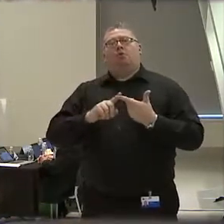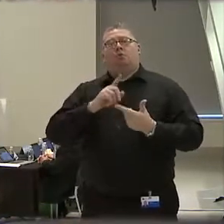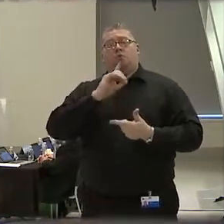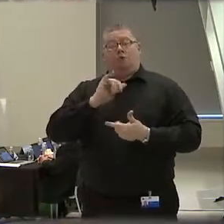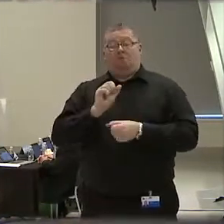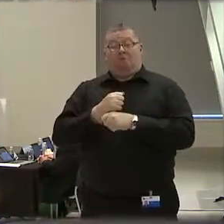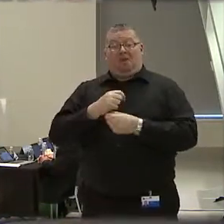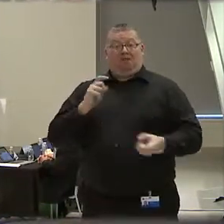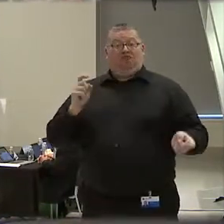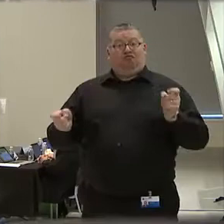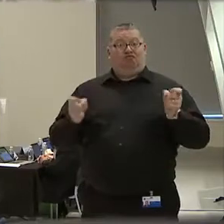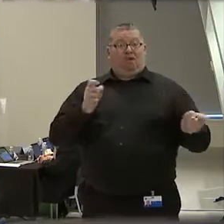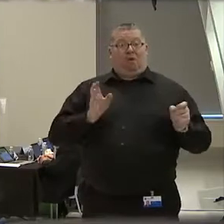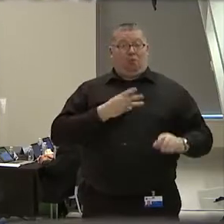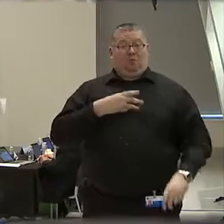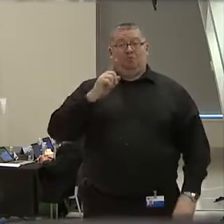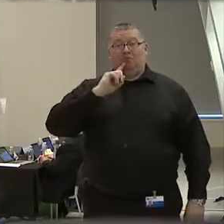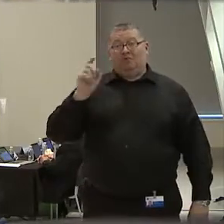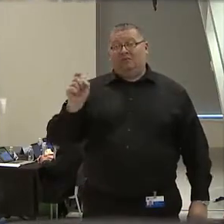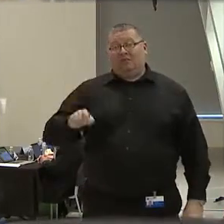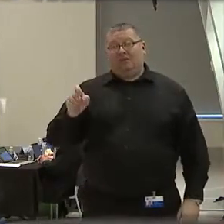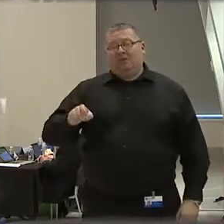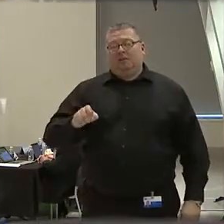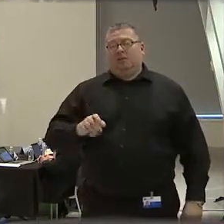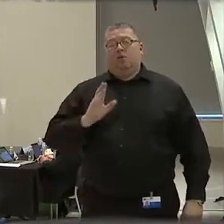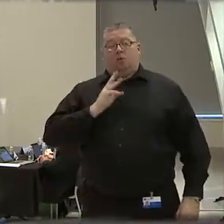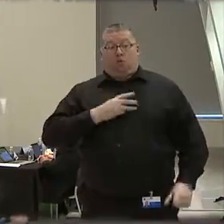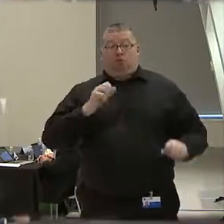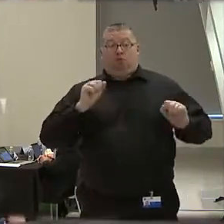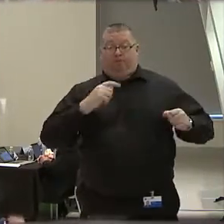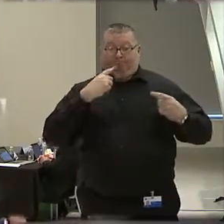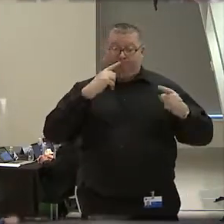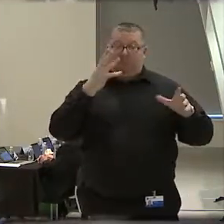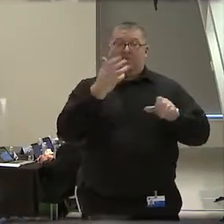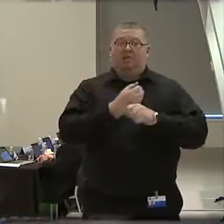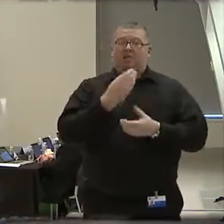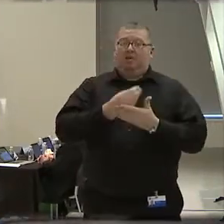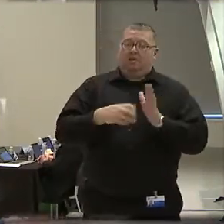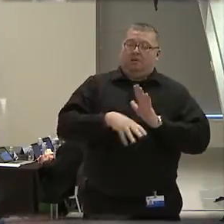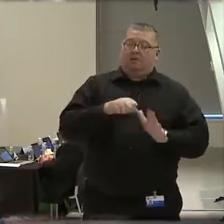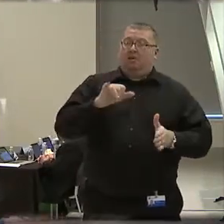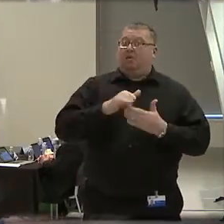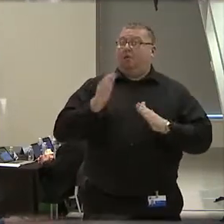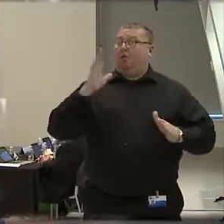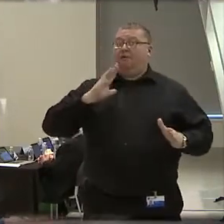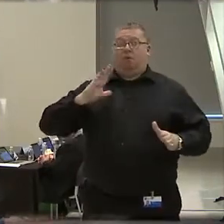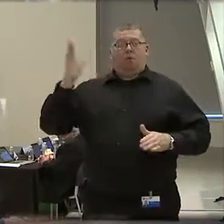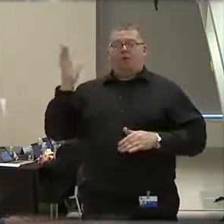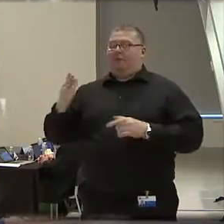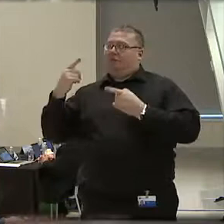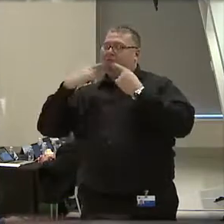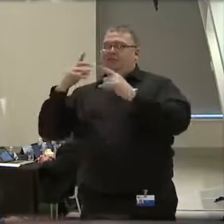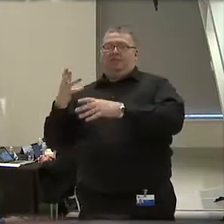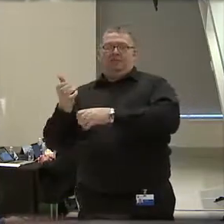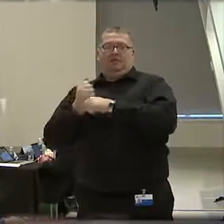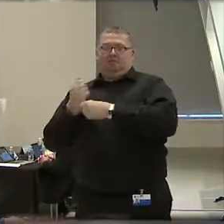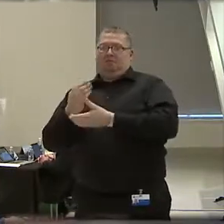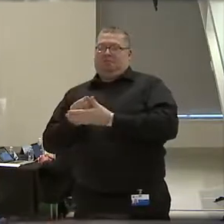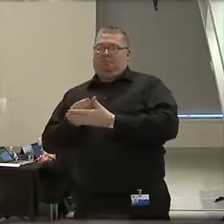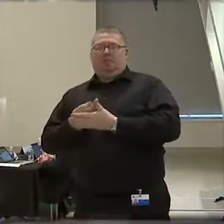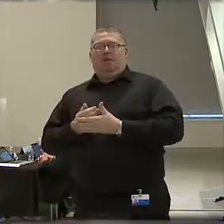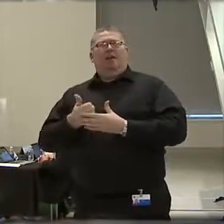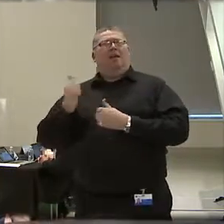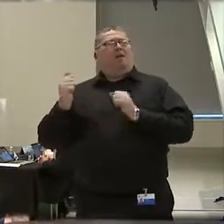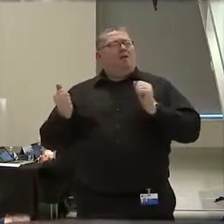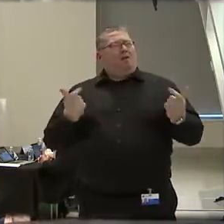needed changes. We were able to get funding for which we would have never been able to get. Every